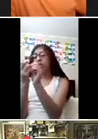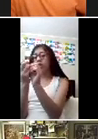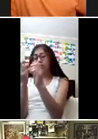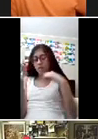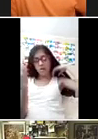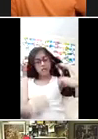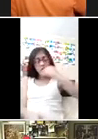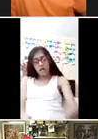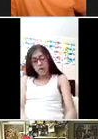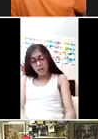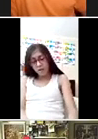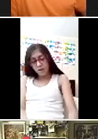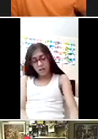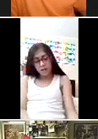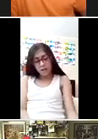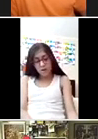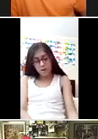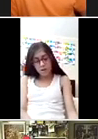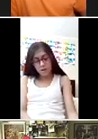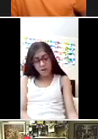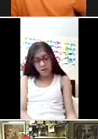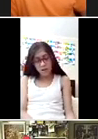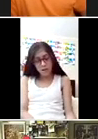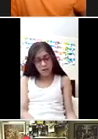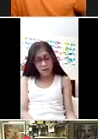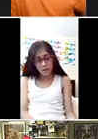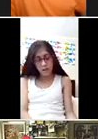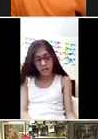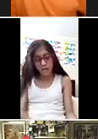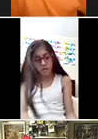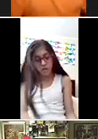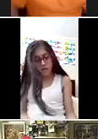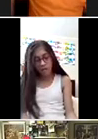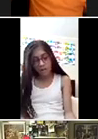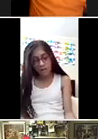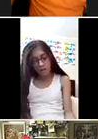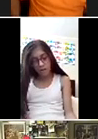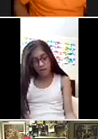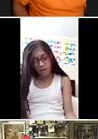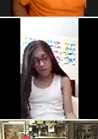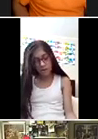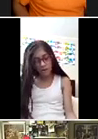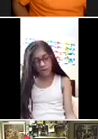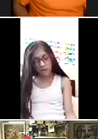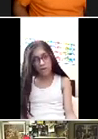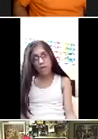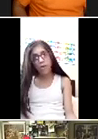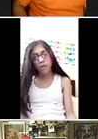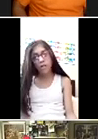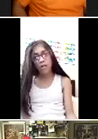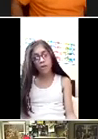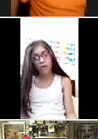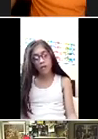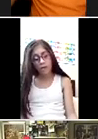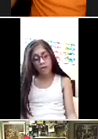Um Matthew chapter 13.